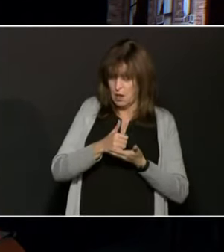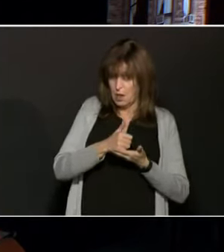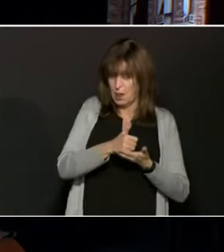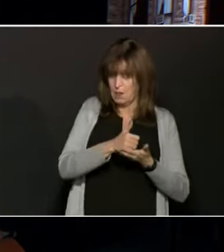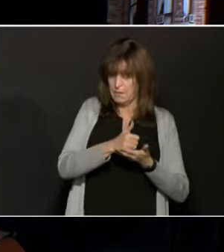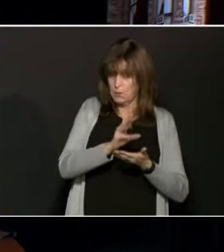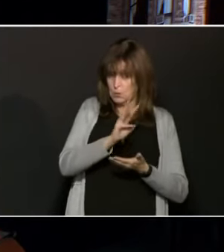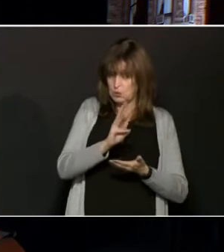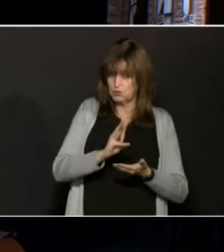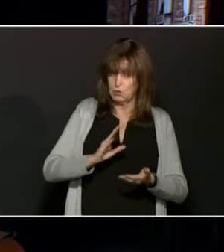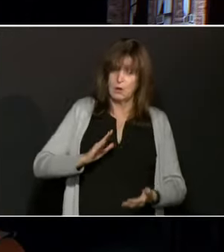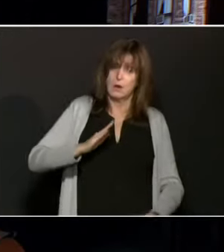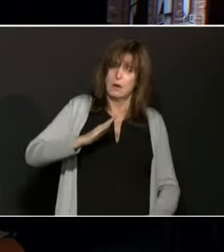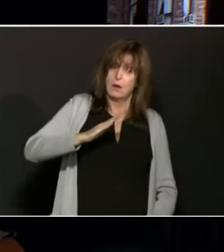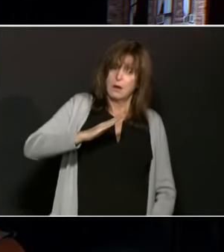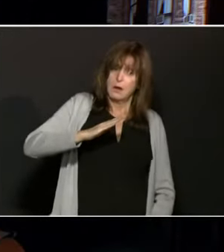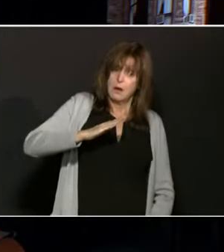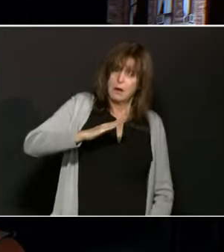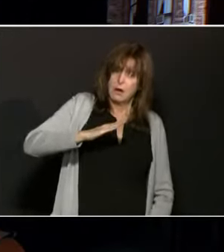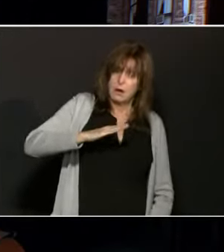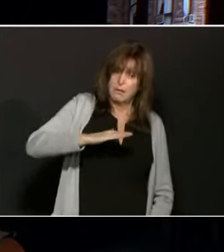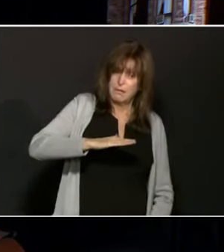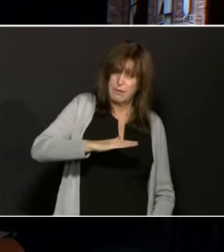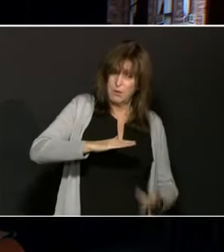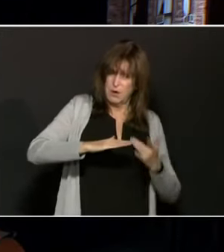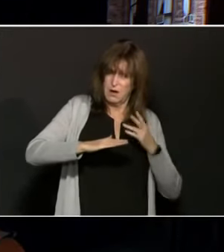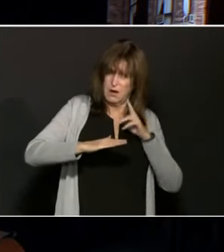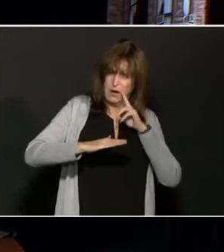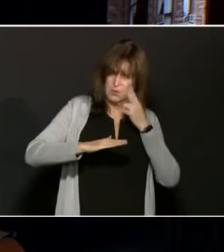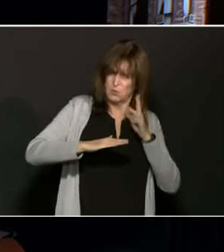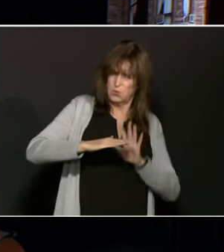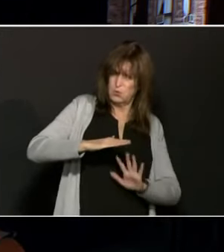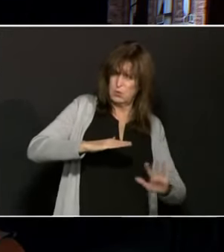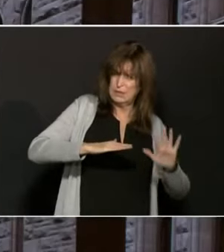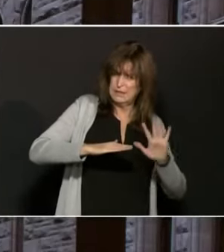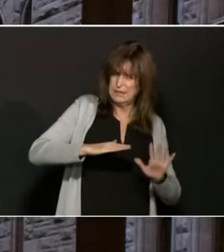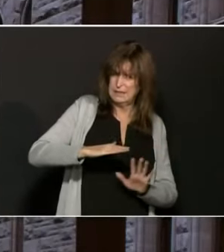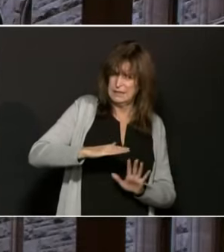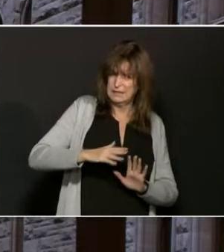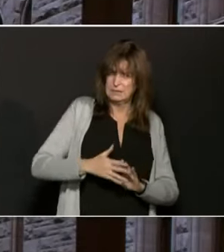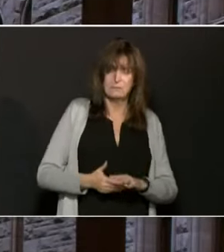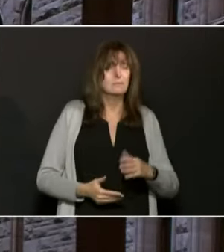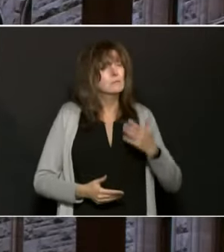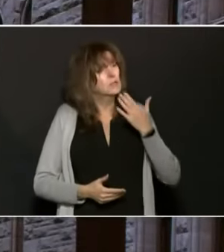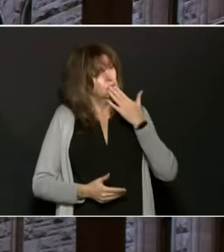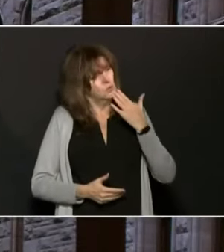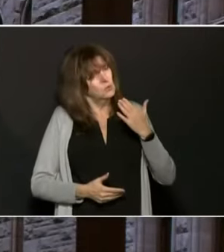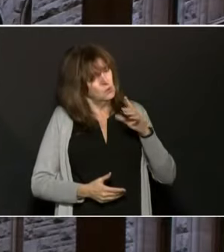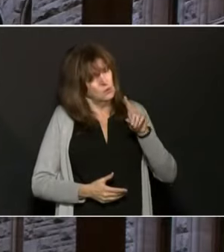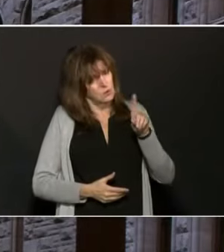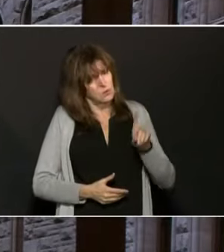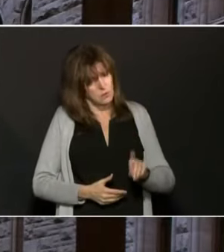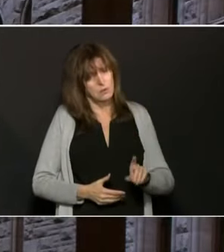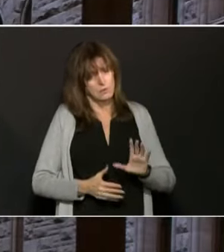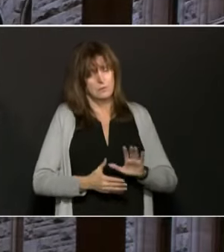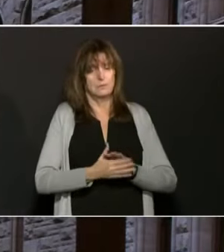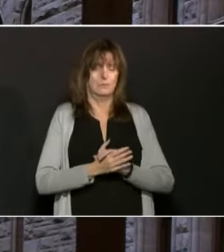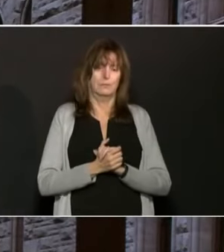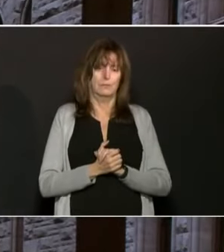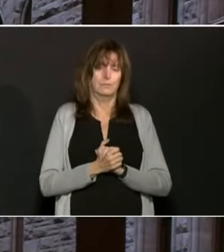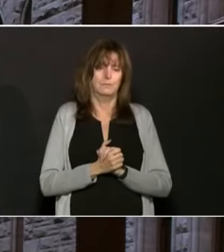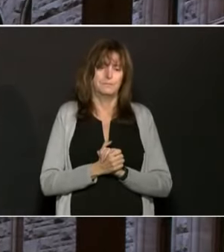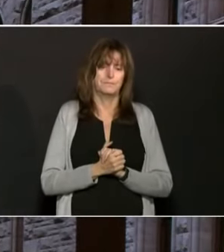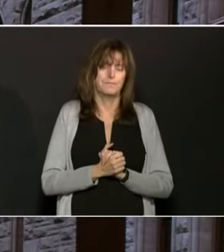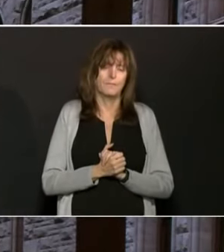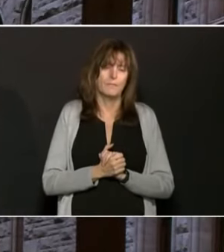unique cases here? So that's a good question. I think one thing we're trying to deal with that,